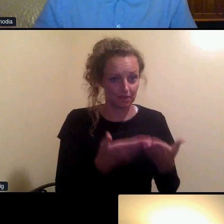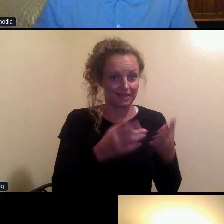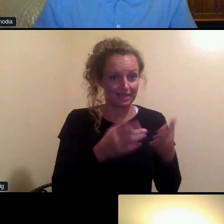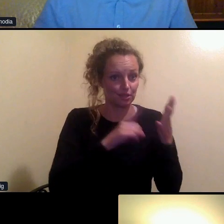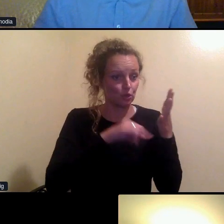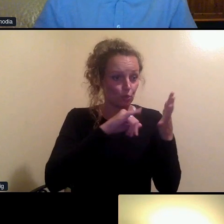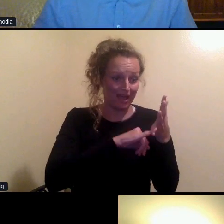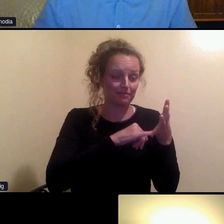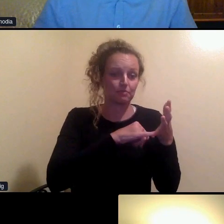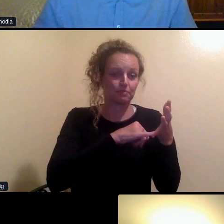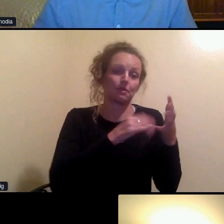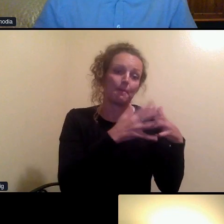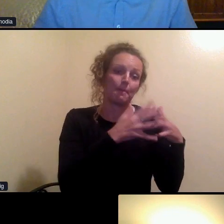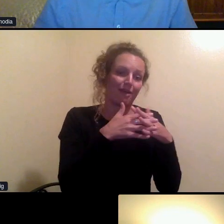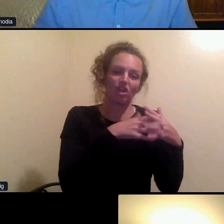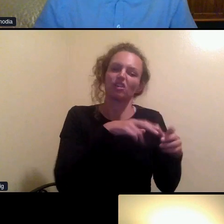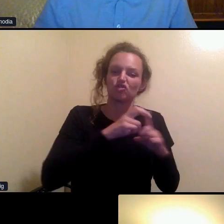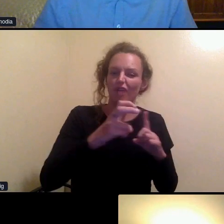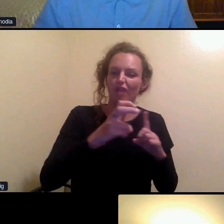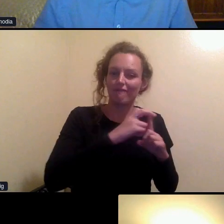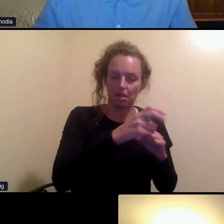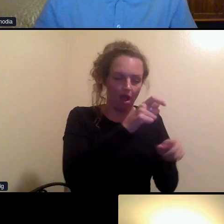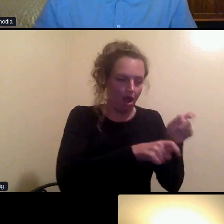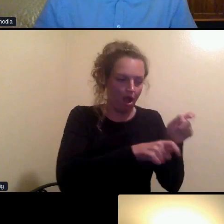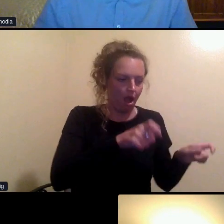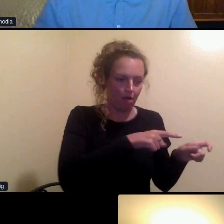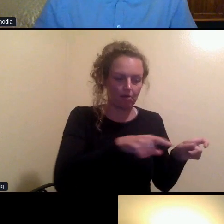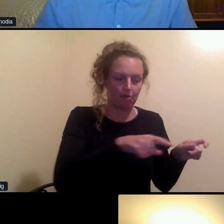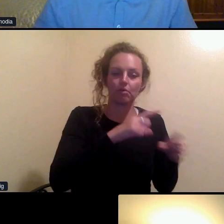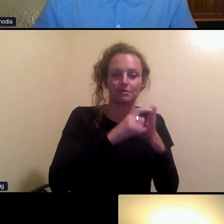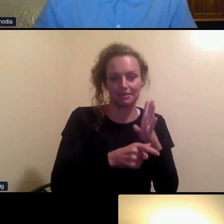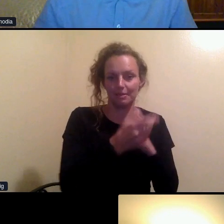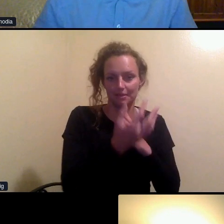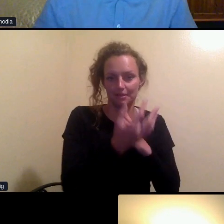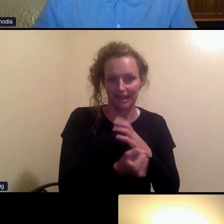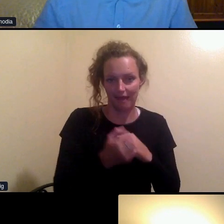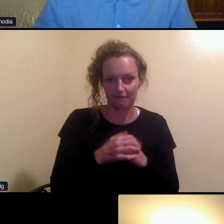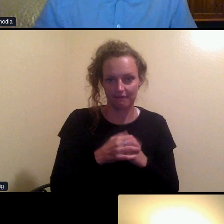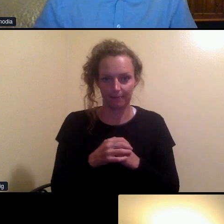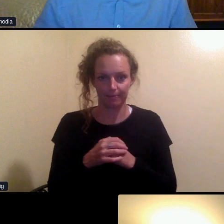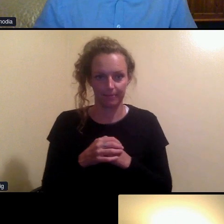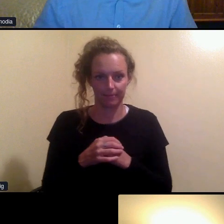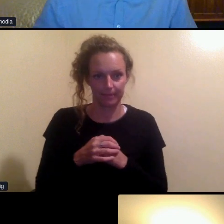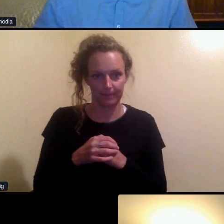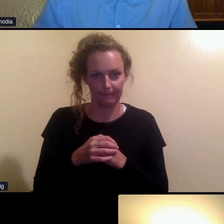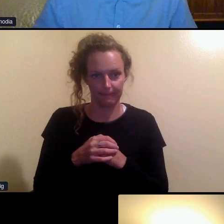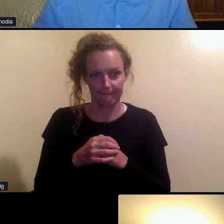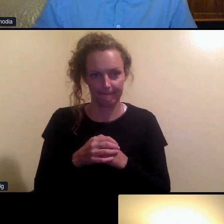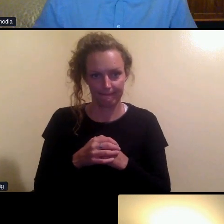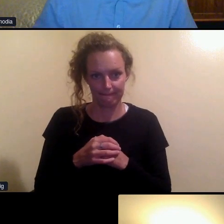purely reflective of the world, but it does show that we travel outside of the world. But I'll give you some top line